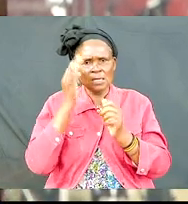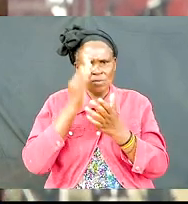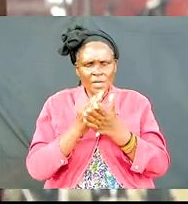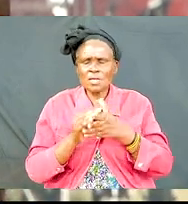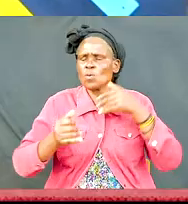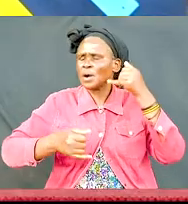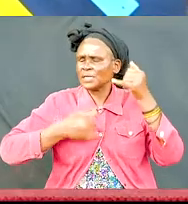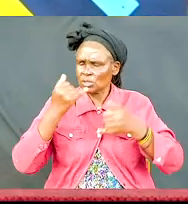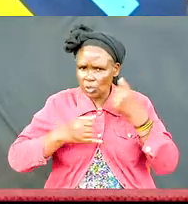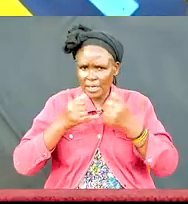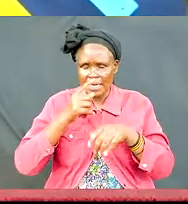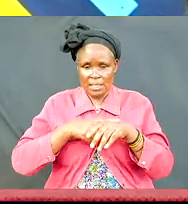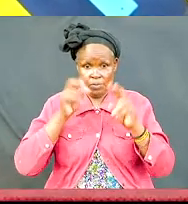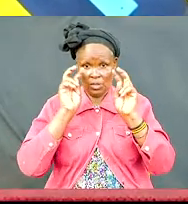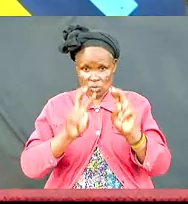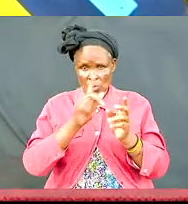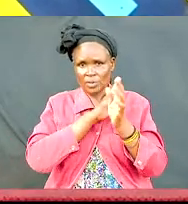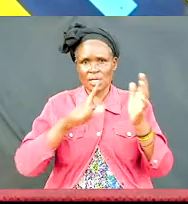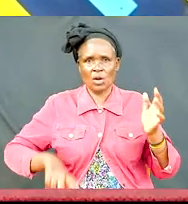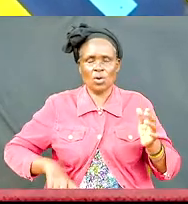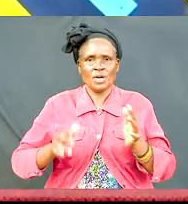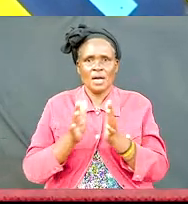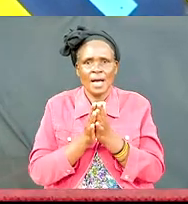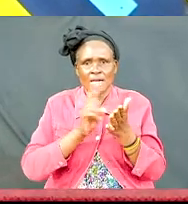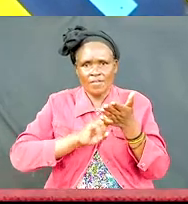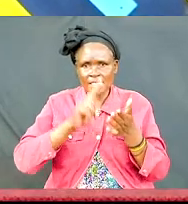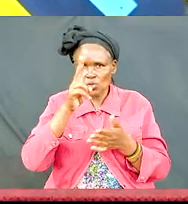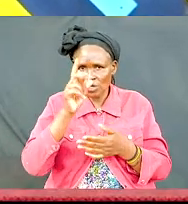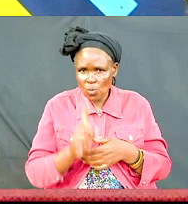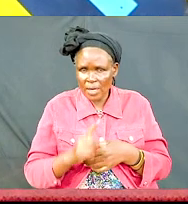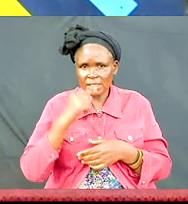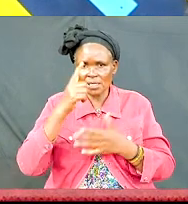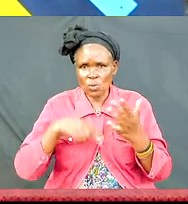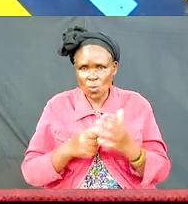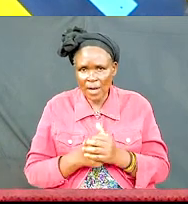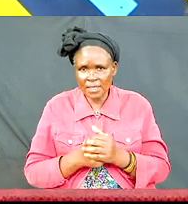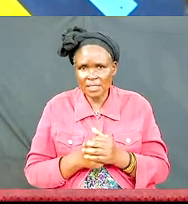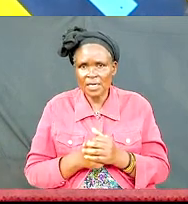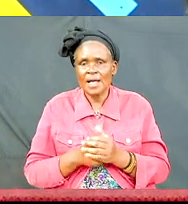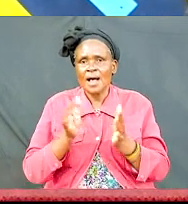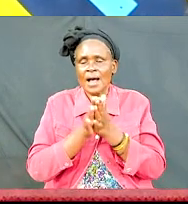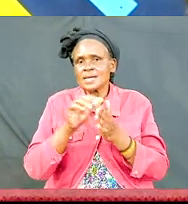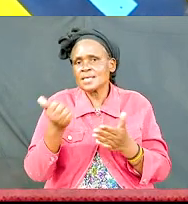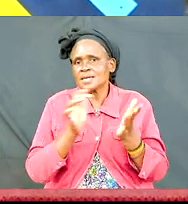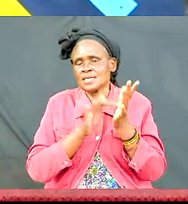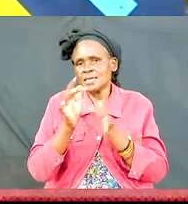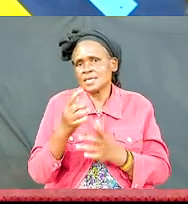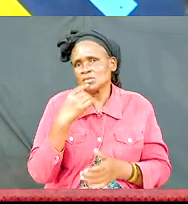joy when they saw the Lord. And verse number 21 says, again Jesus said to